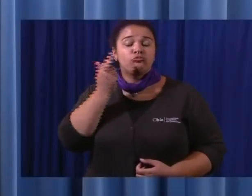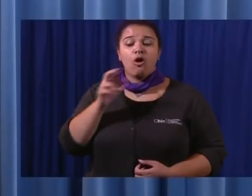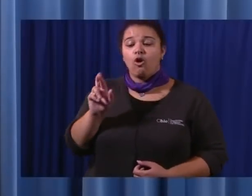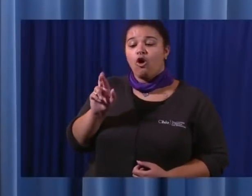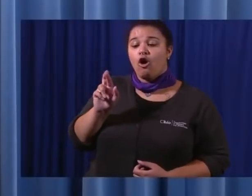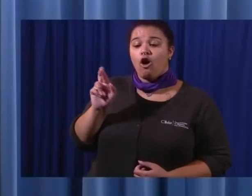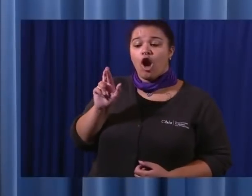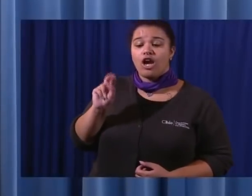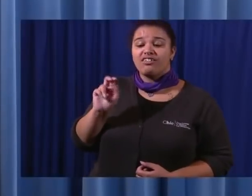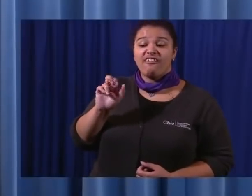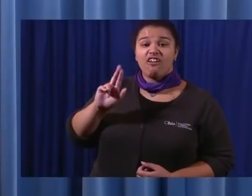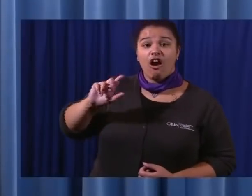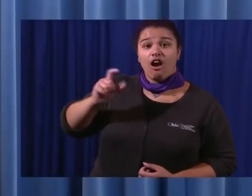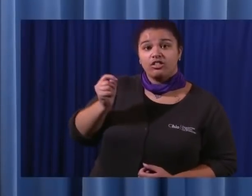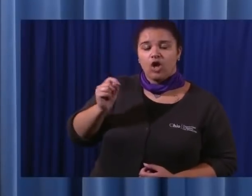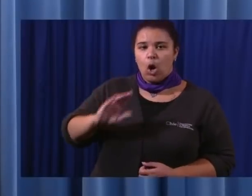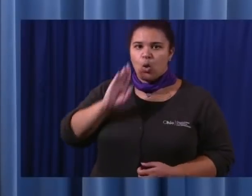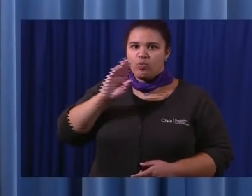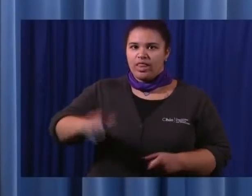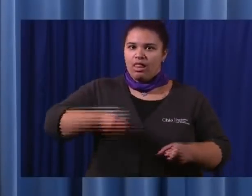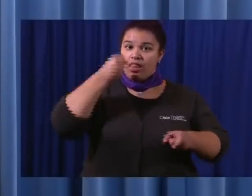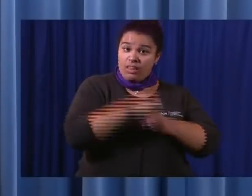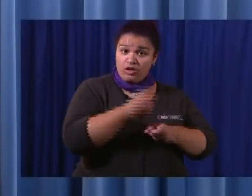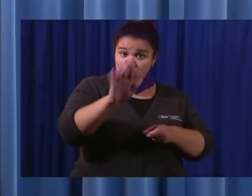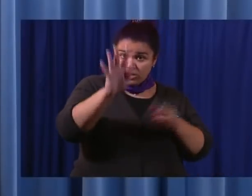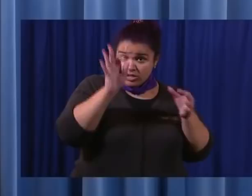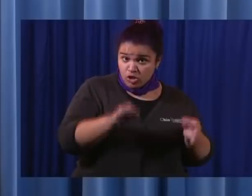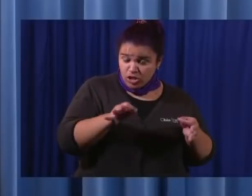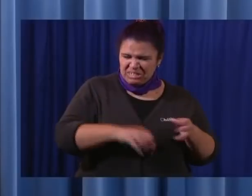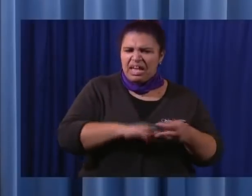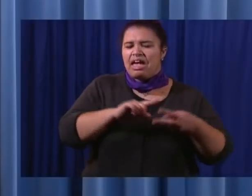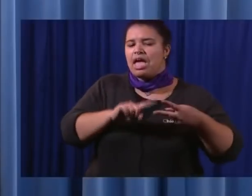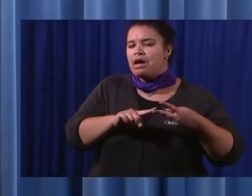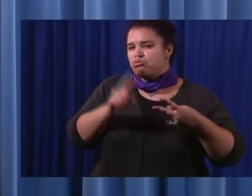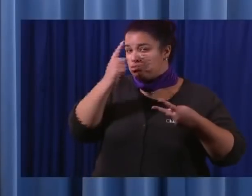approach shift to a county-by-county basis more moving forward?